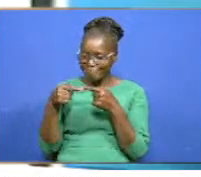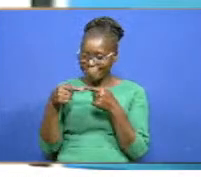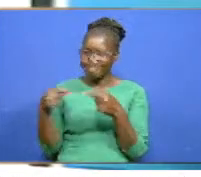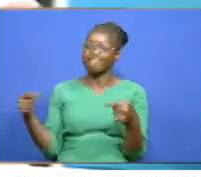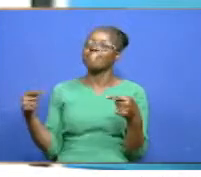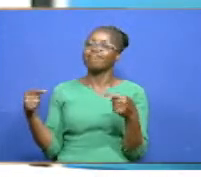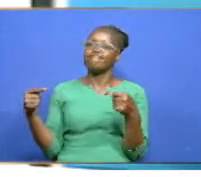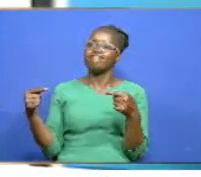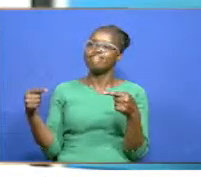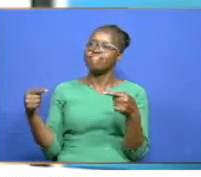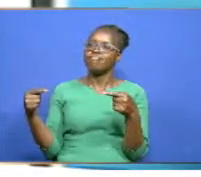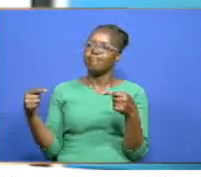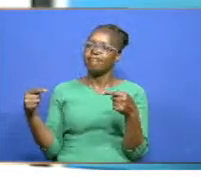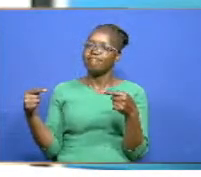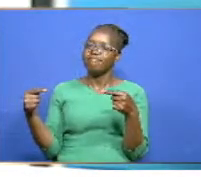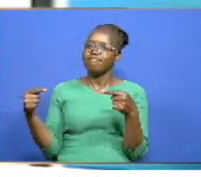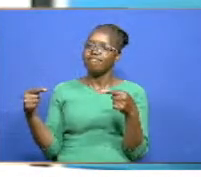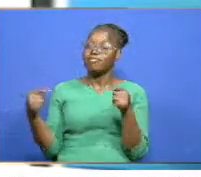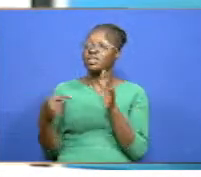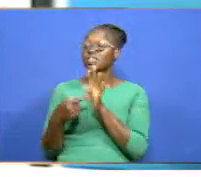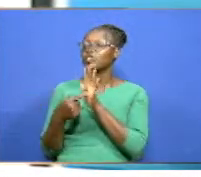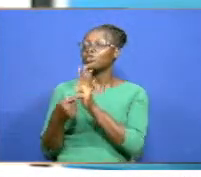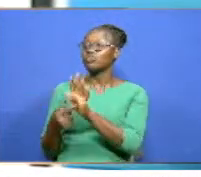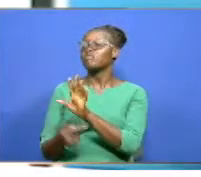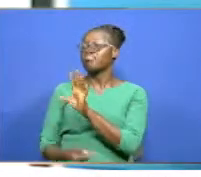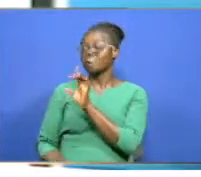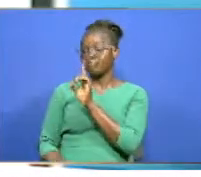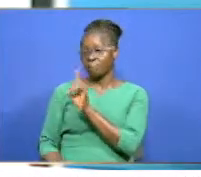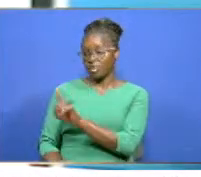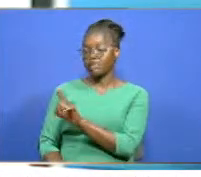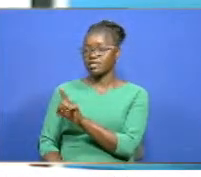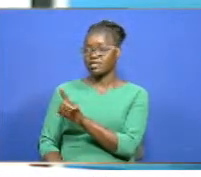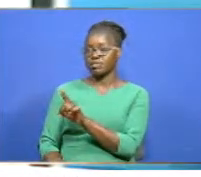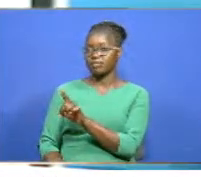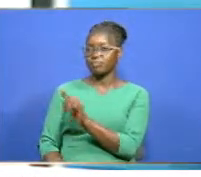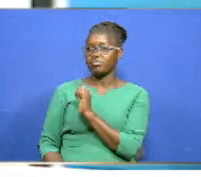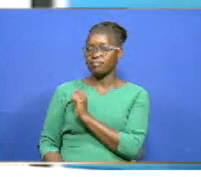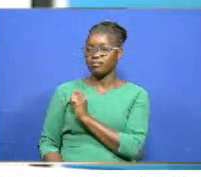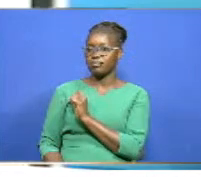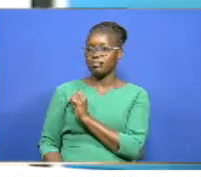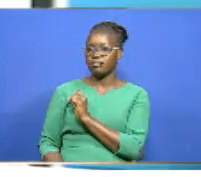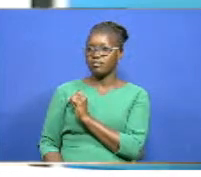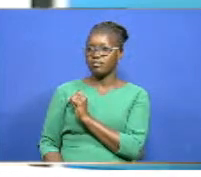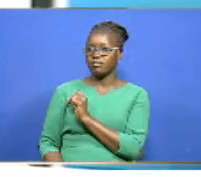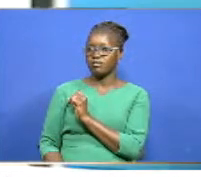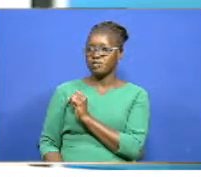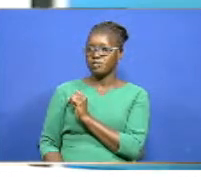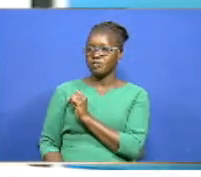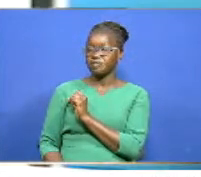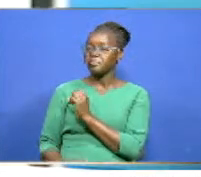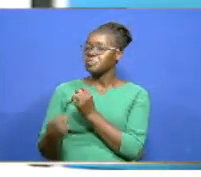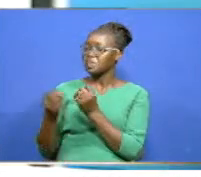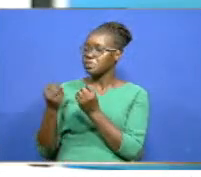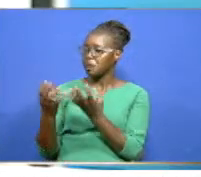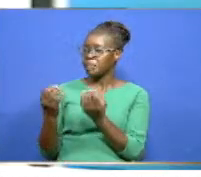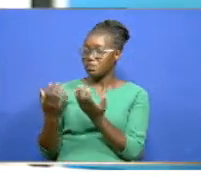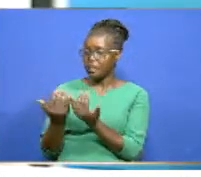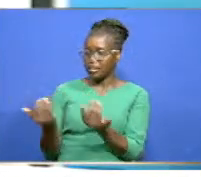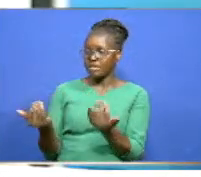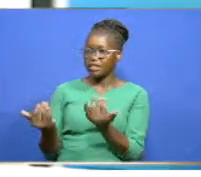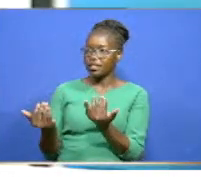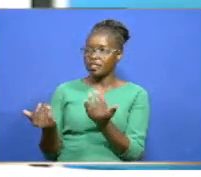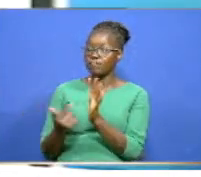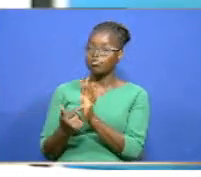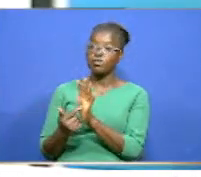So it's a projection of that. So, but then that being so, there are a lot of things that are going to